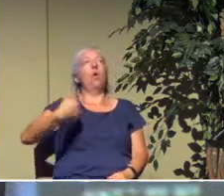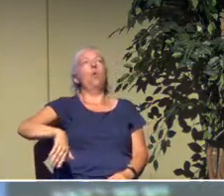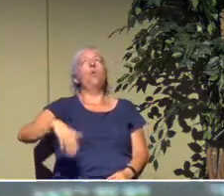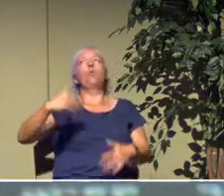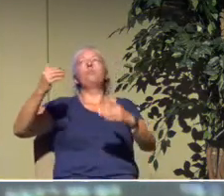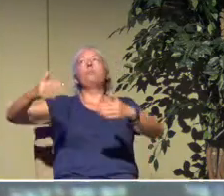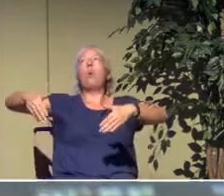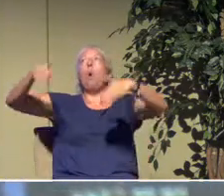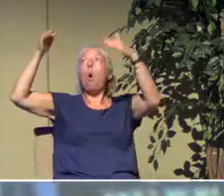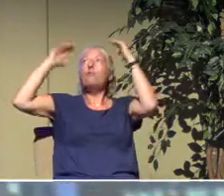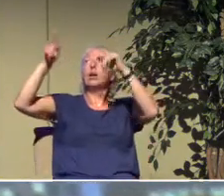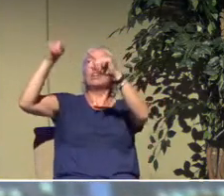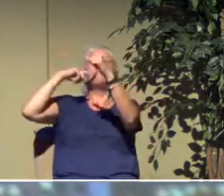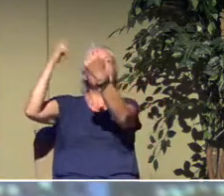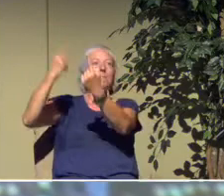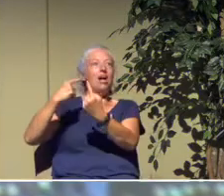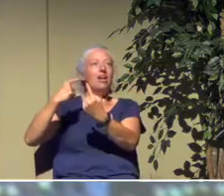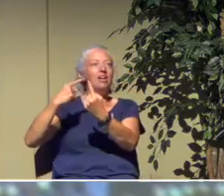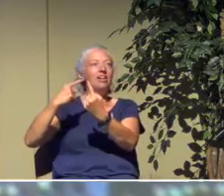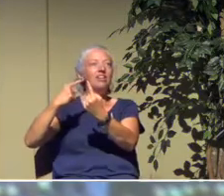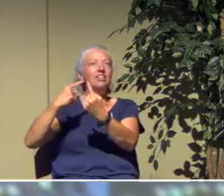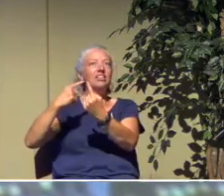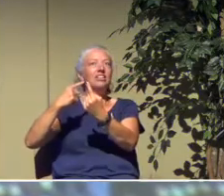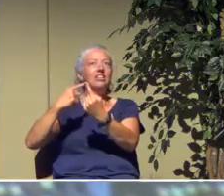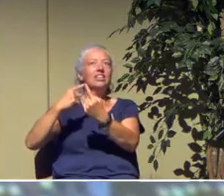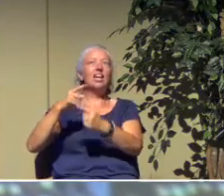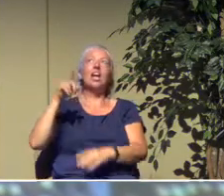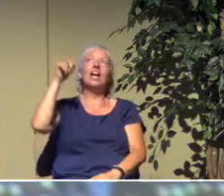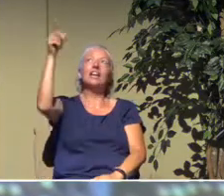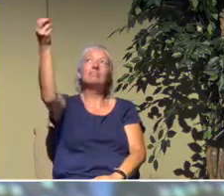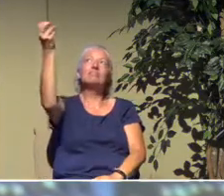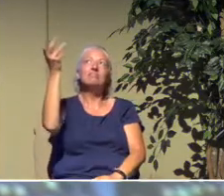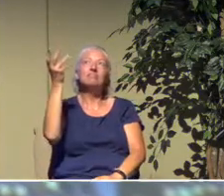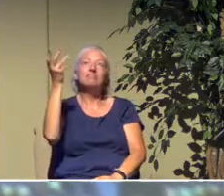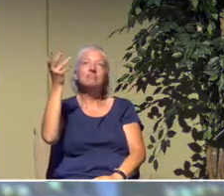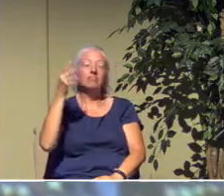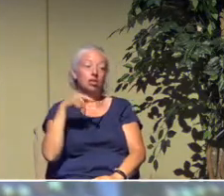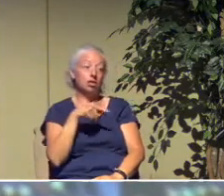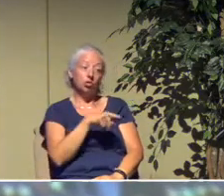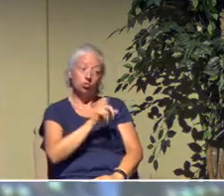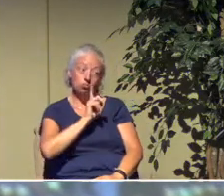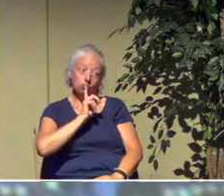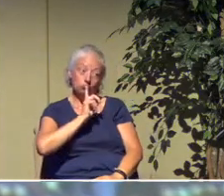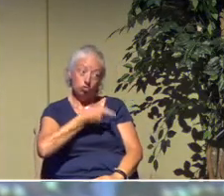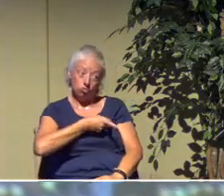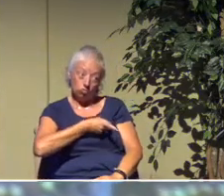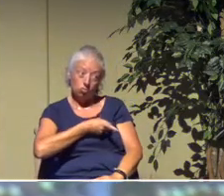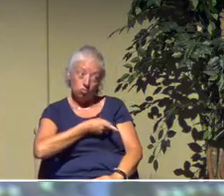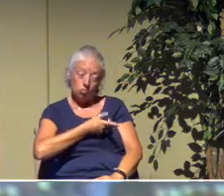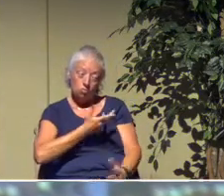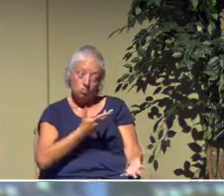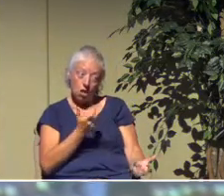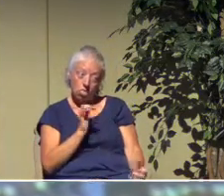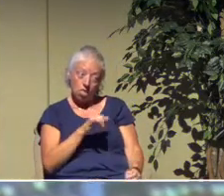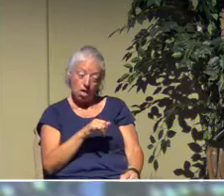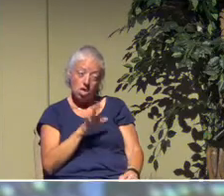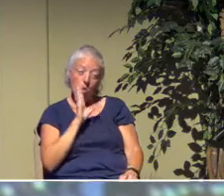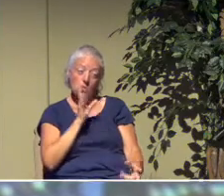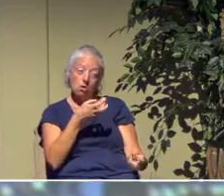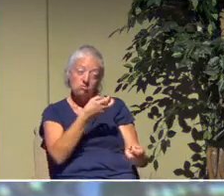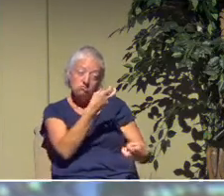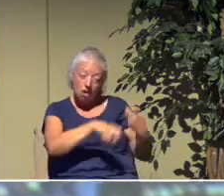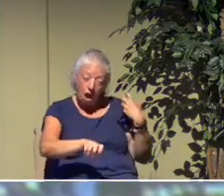response from him. I had this overwhelming response that he said, are you sure? Because it's going to be really hard for